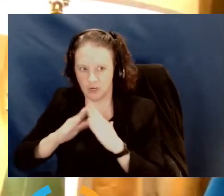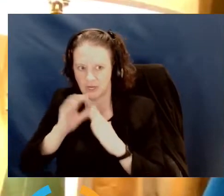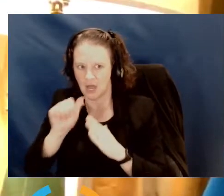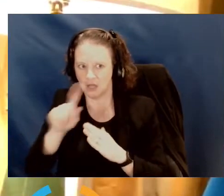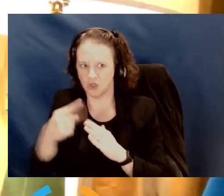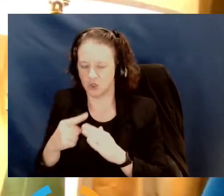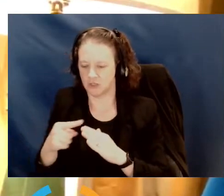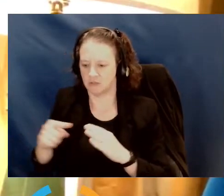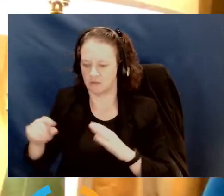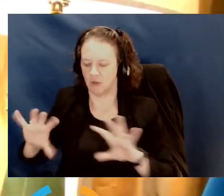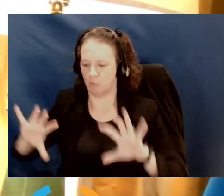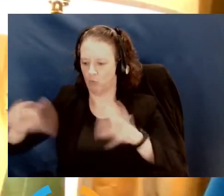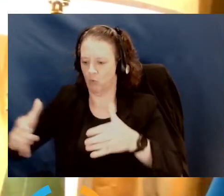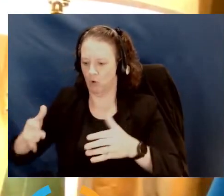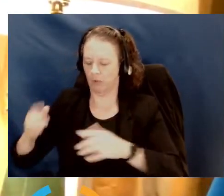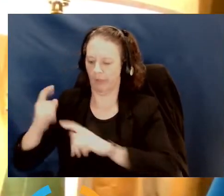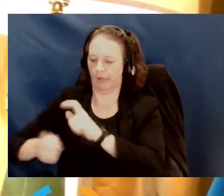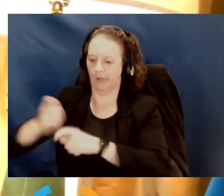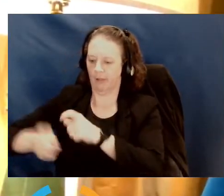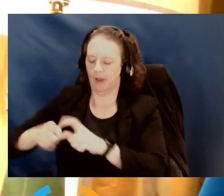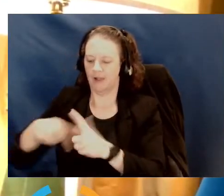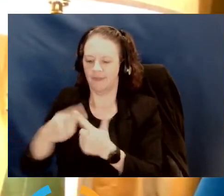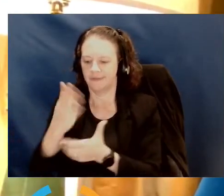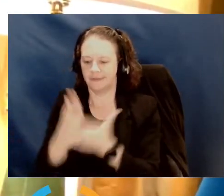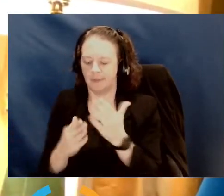some manager gets to figure out who gets to